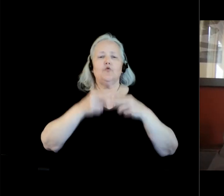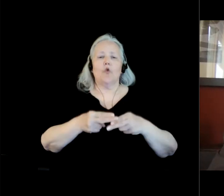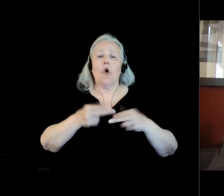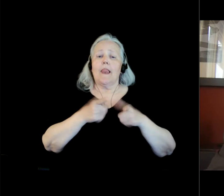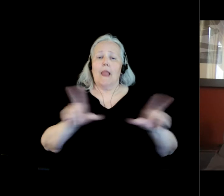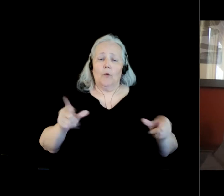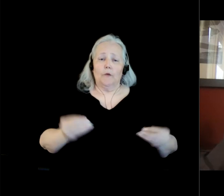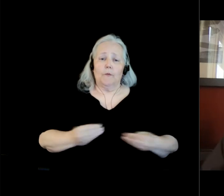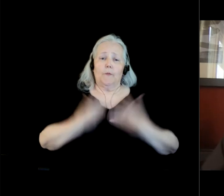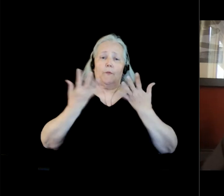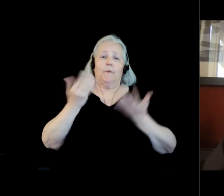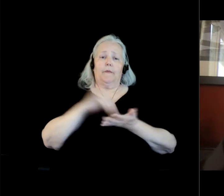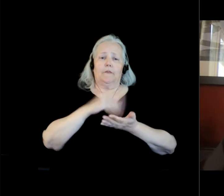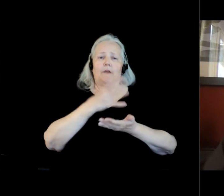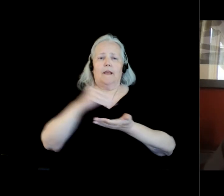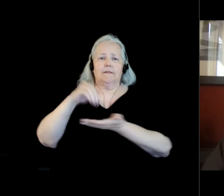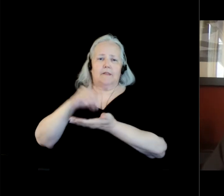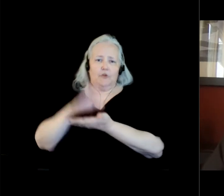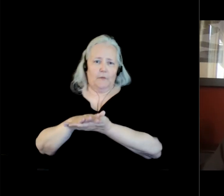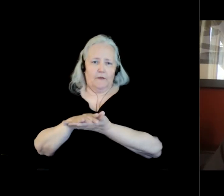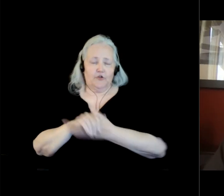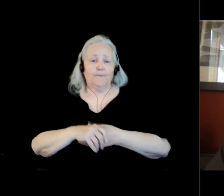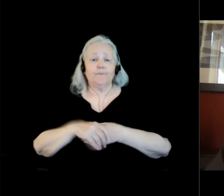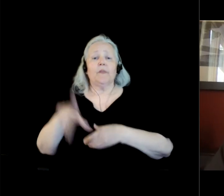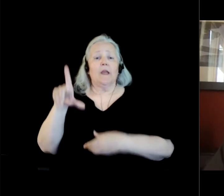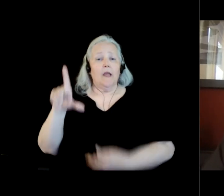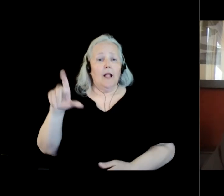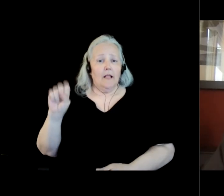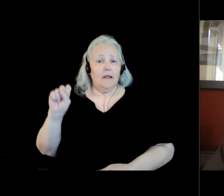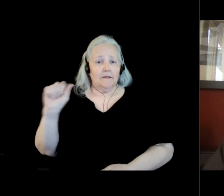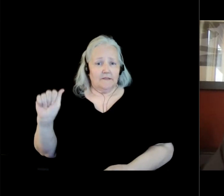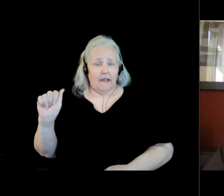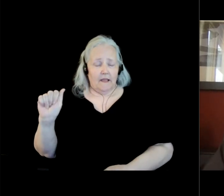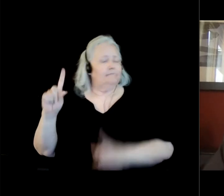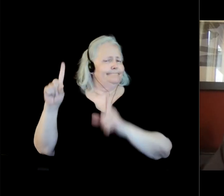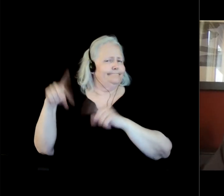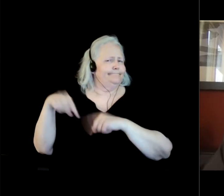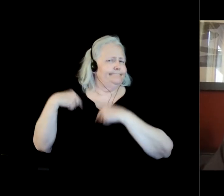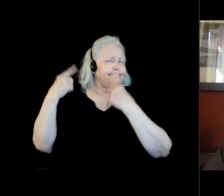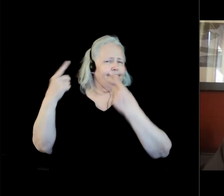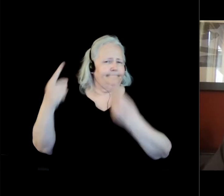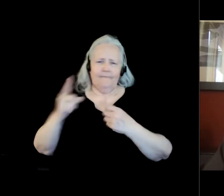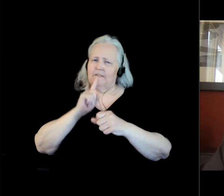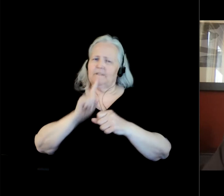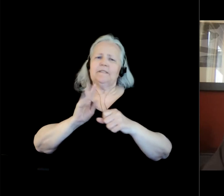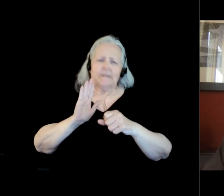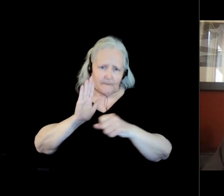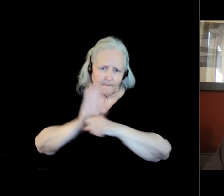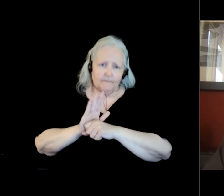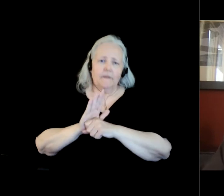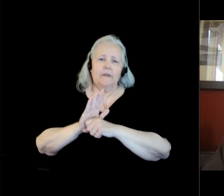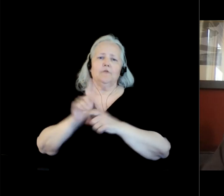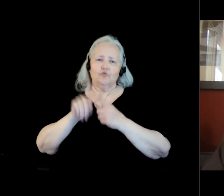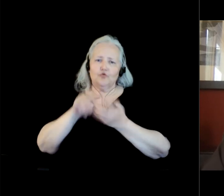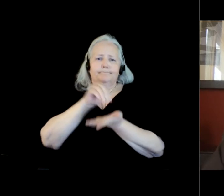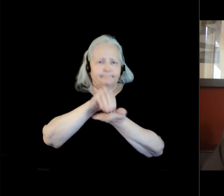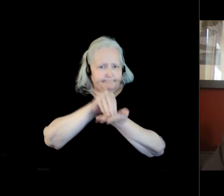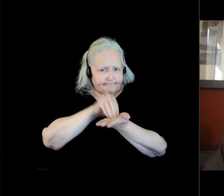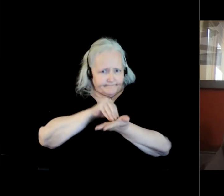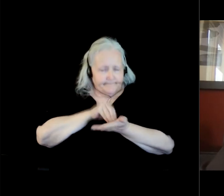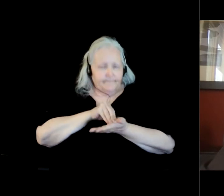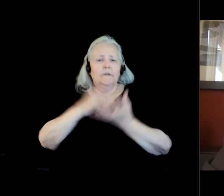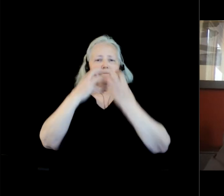Documentation. The Linguistic Society of America has had a long-standing commitment to language documentation, preservation,